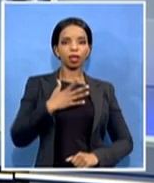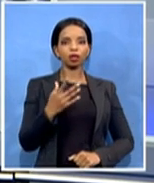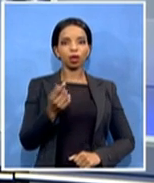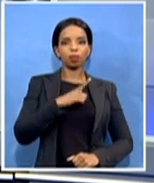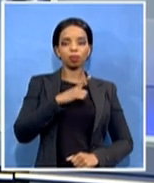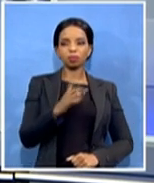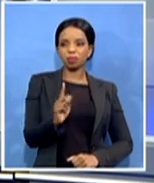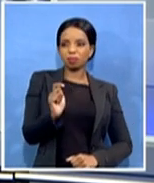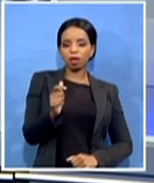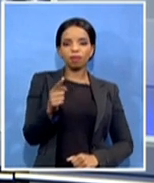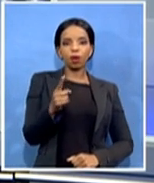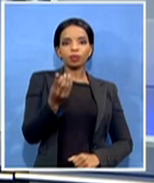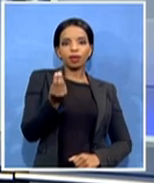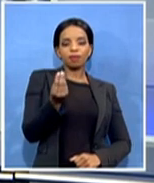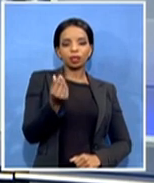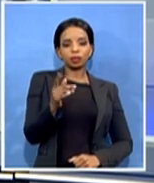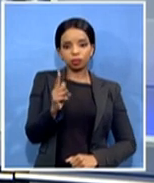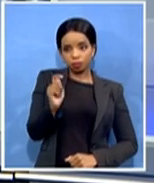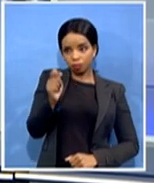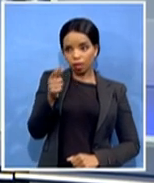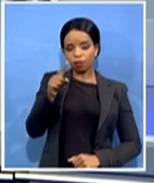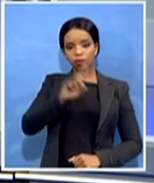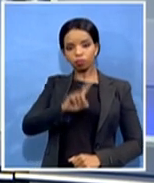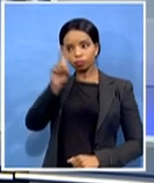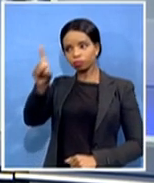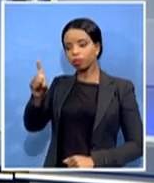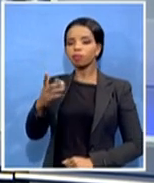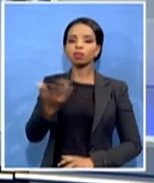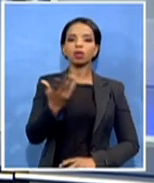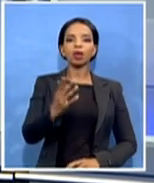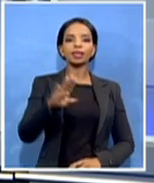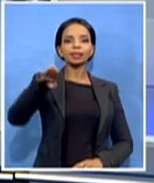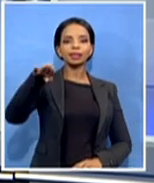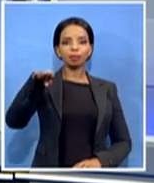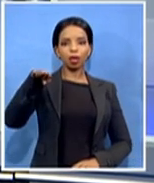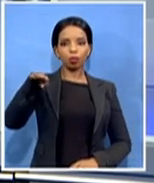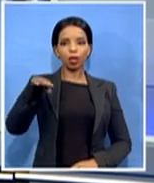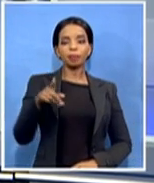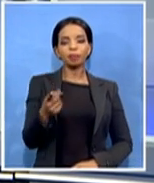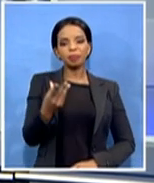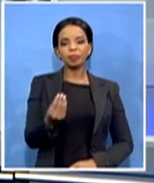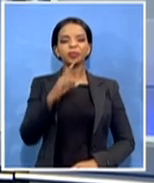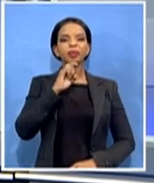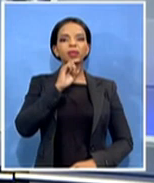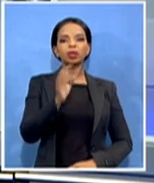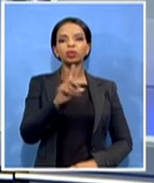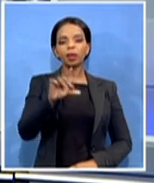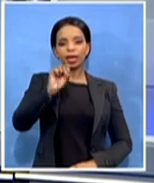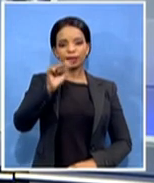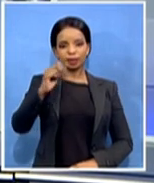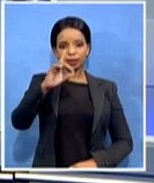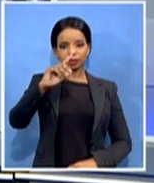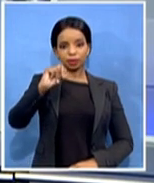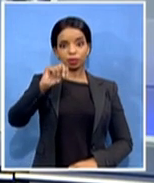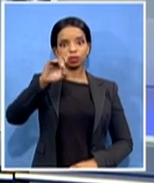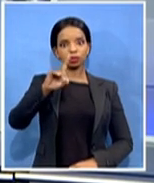for talks with ZANU-PF. The delegation used an SANDF jet carrying the defense minister, who was headed to Zimbabwe on